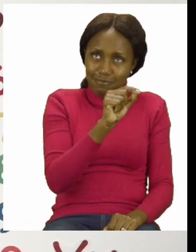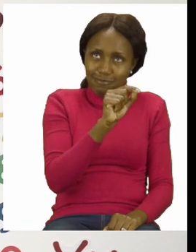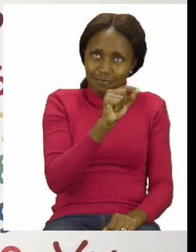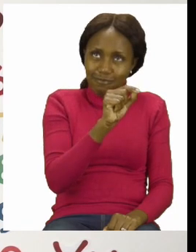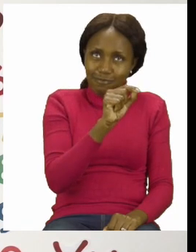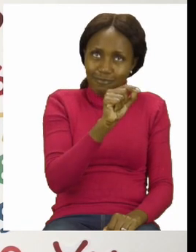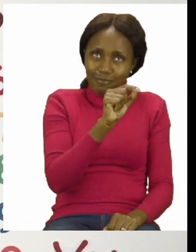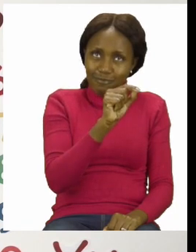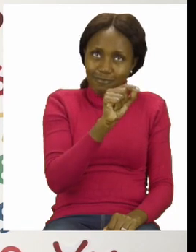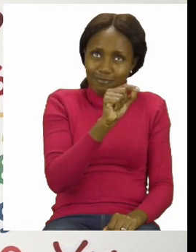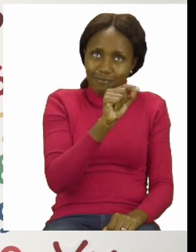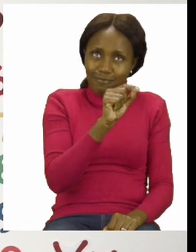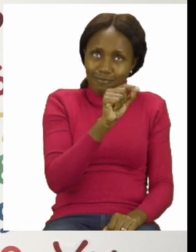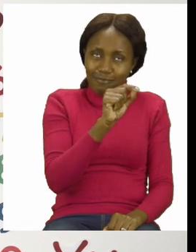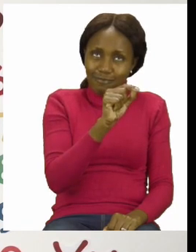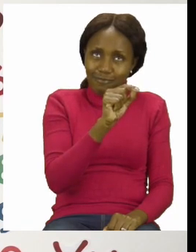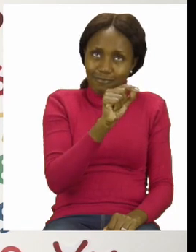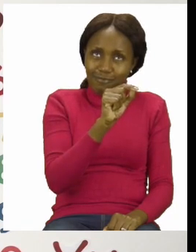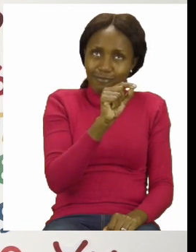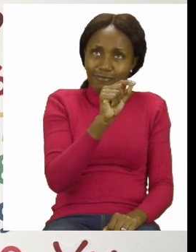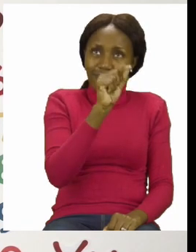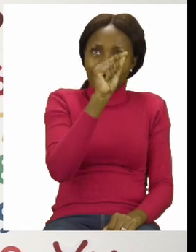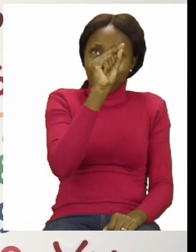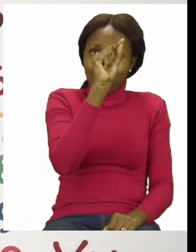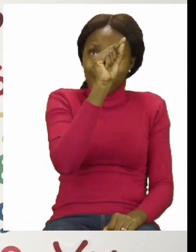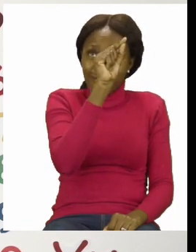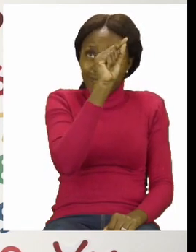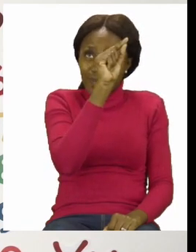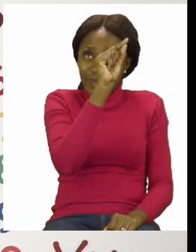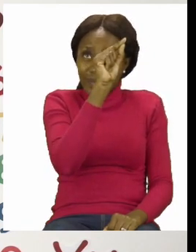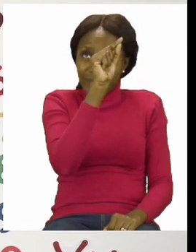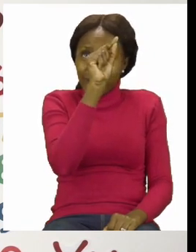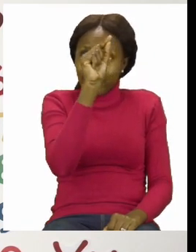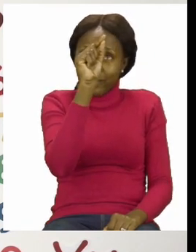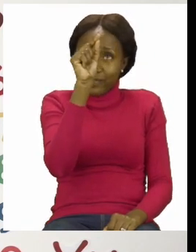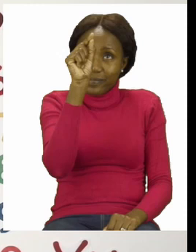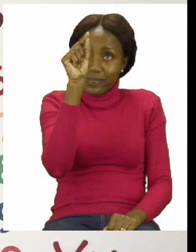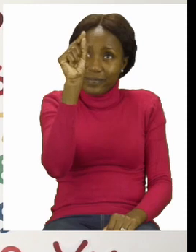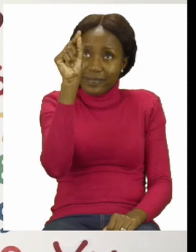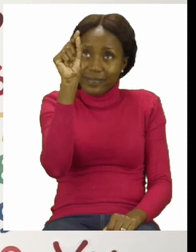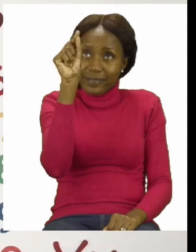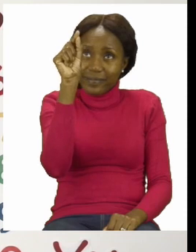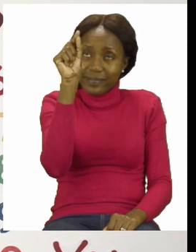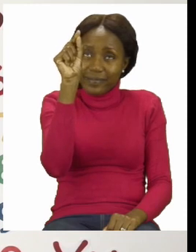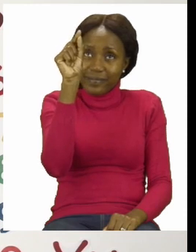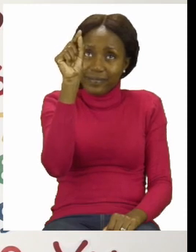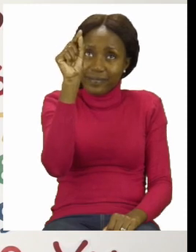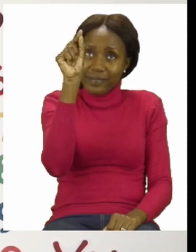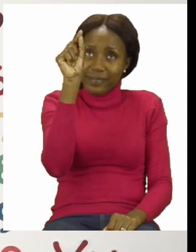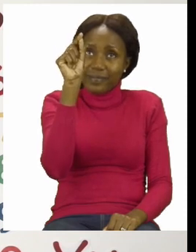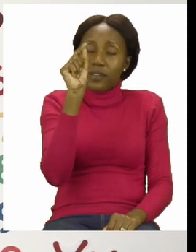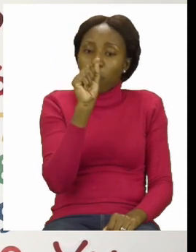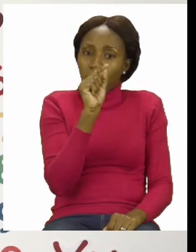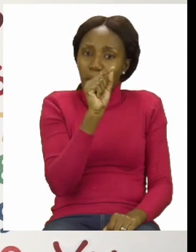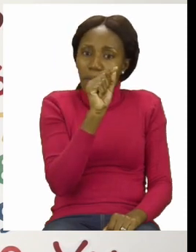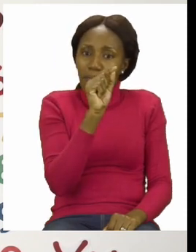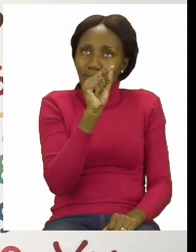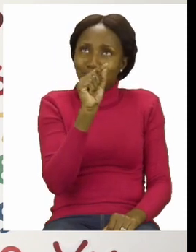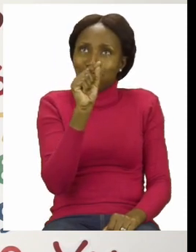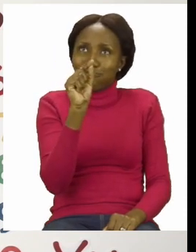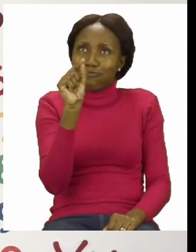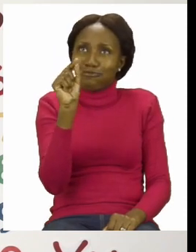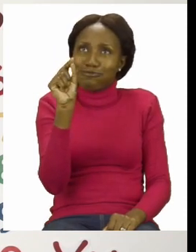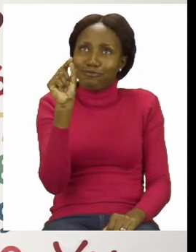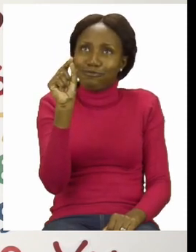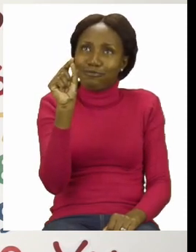down. Very good. Then we do our first line across, second